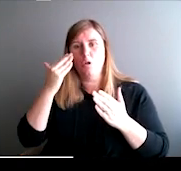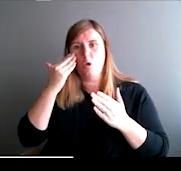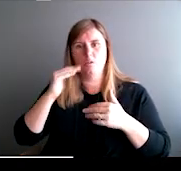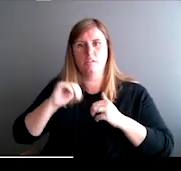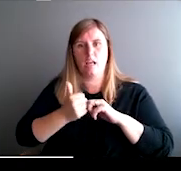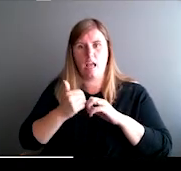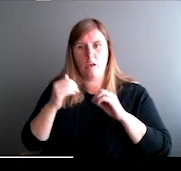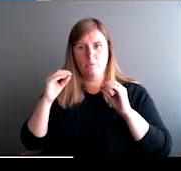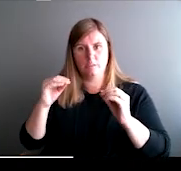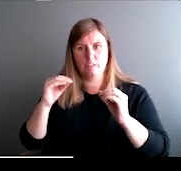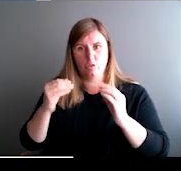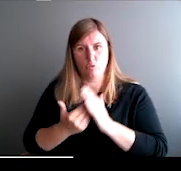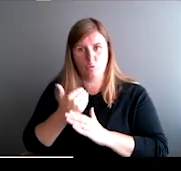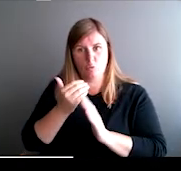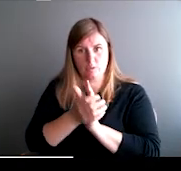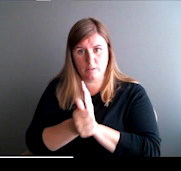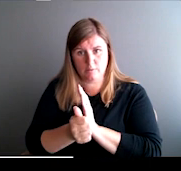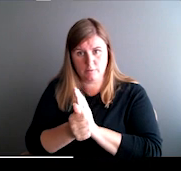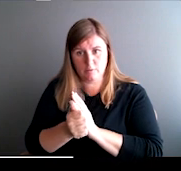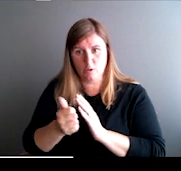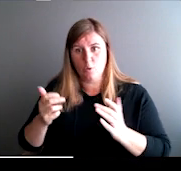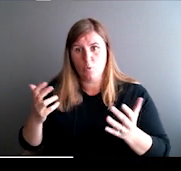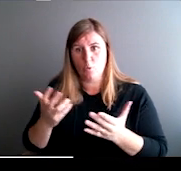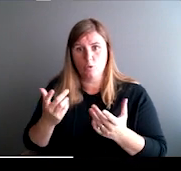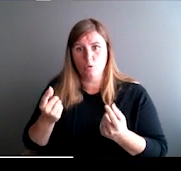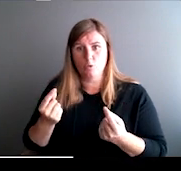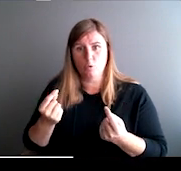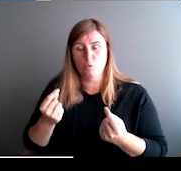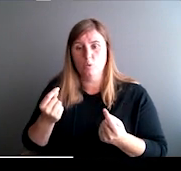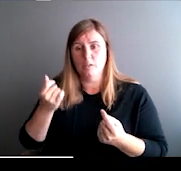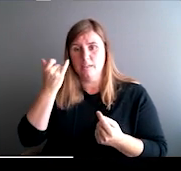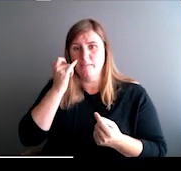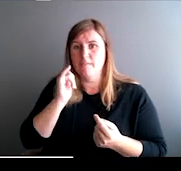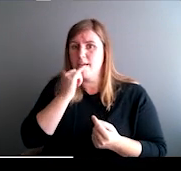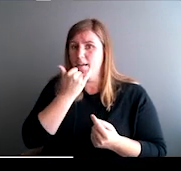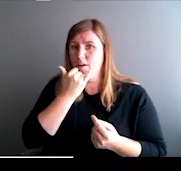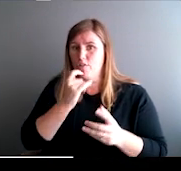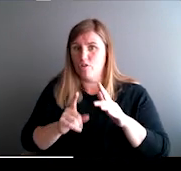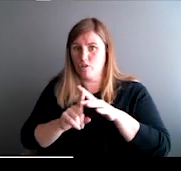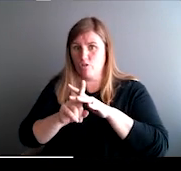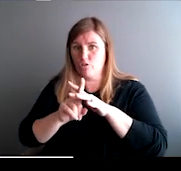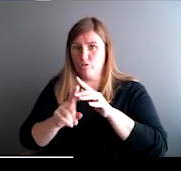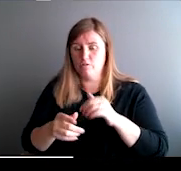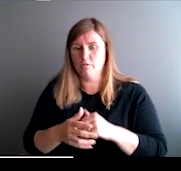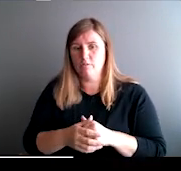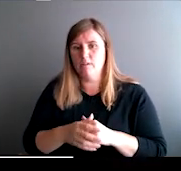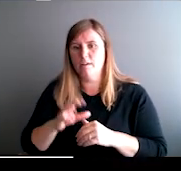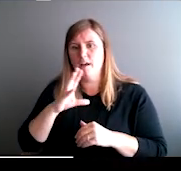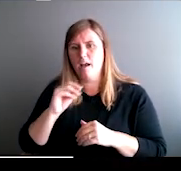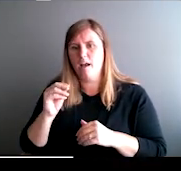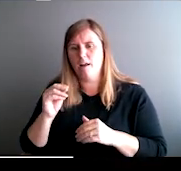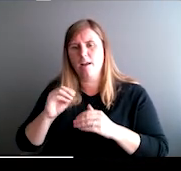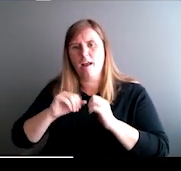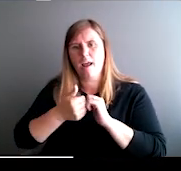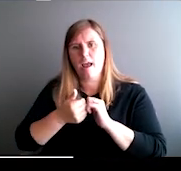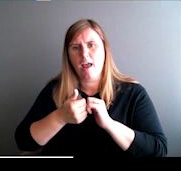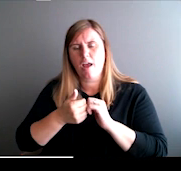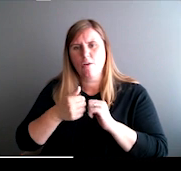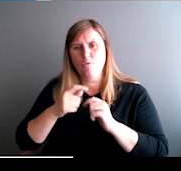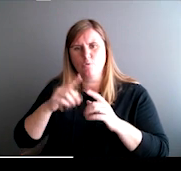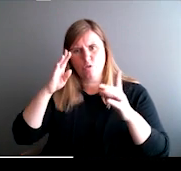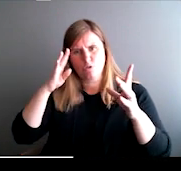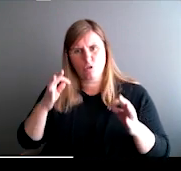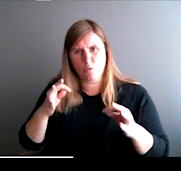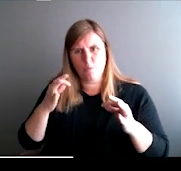to teach these new skills, what to do if an error should occur, and how to determine